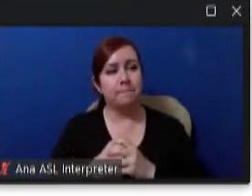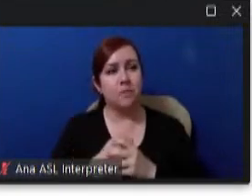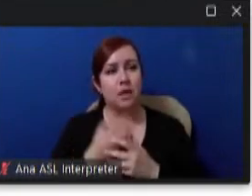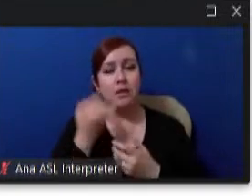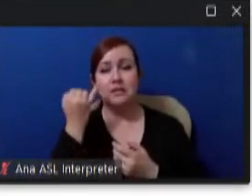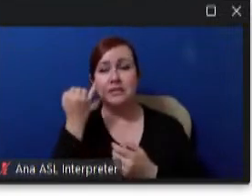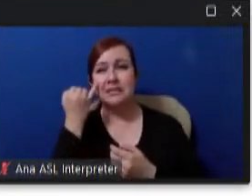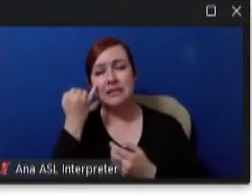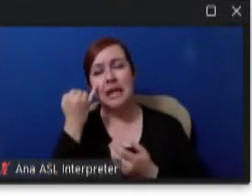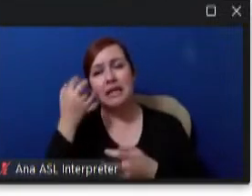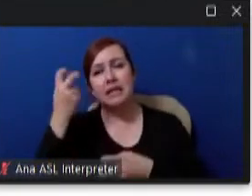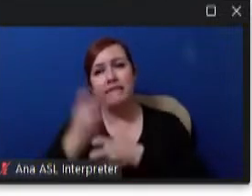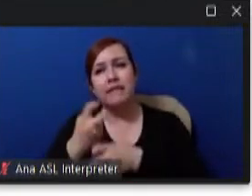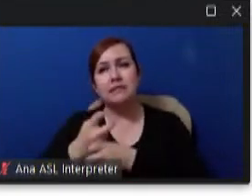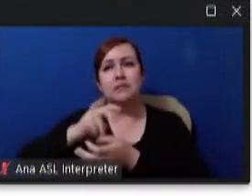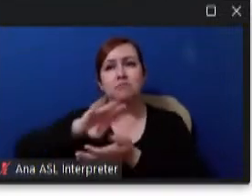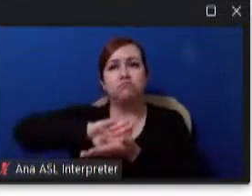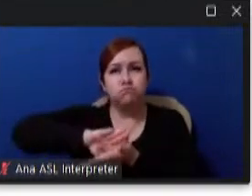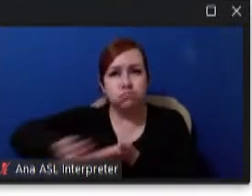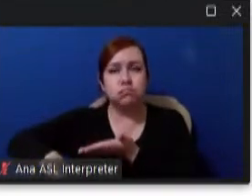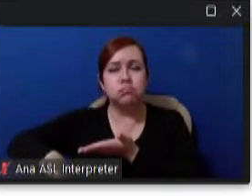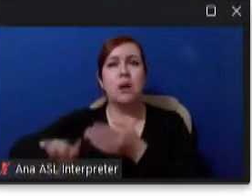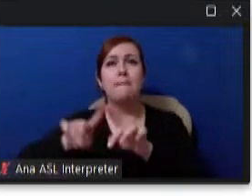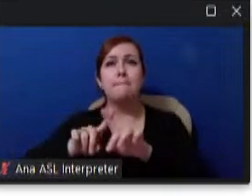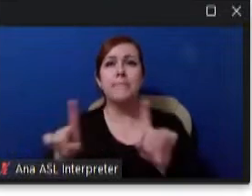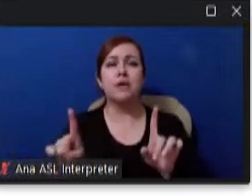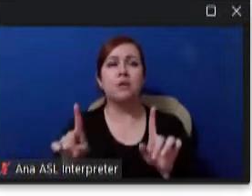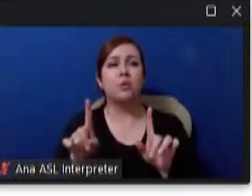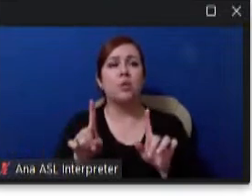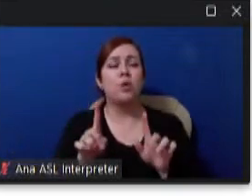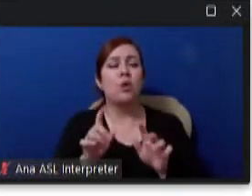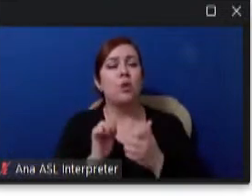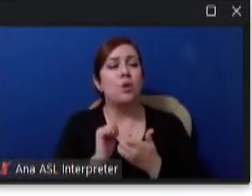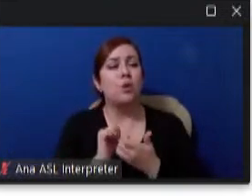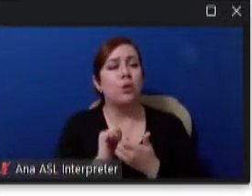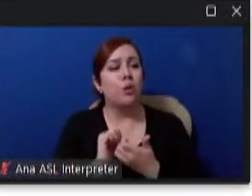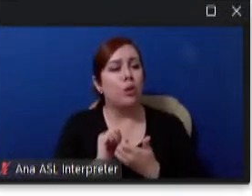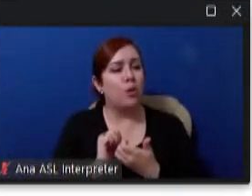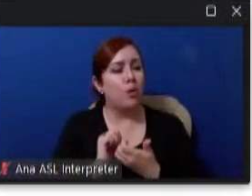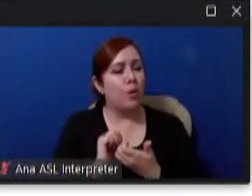even though it's very difficult to eradicate this, but how